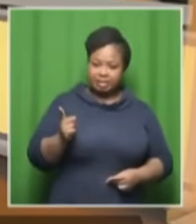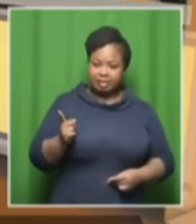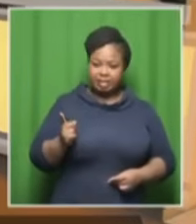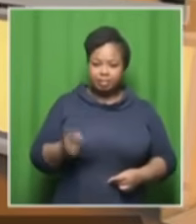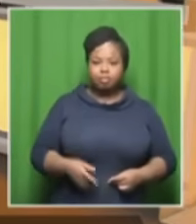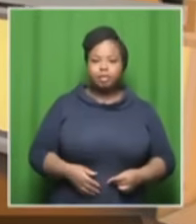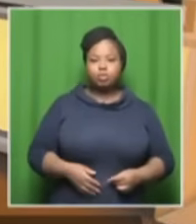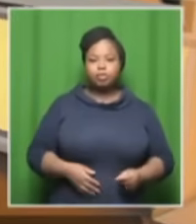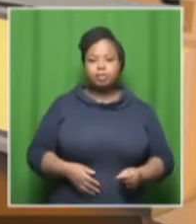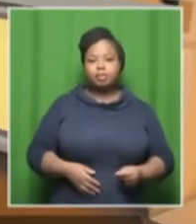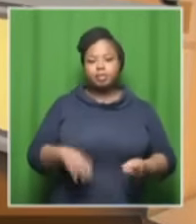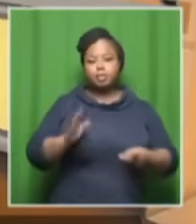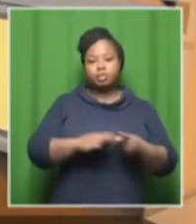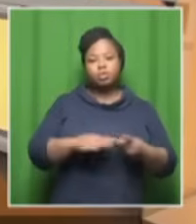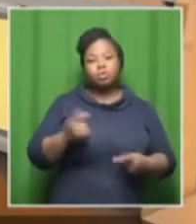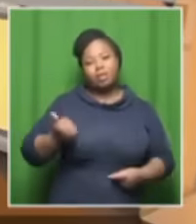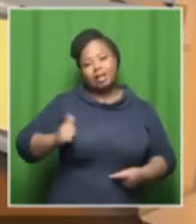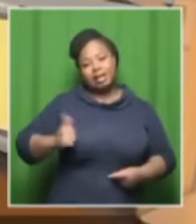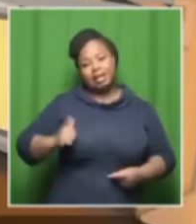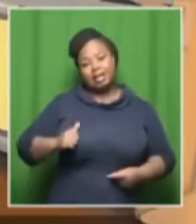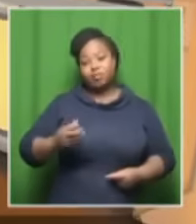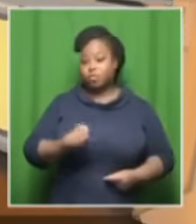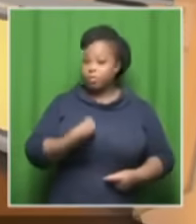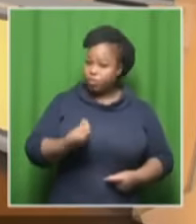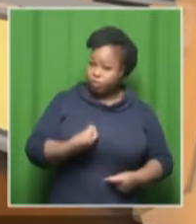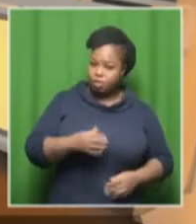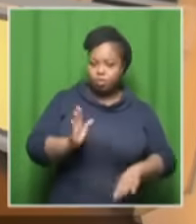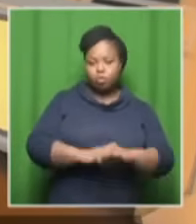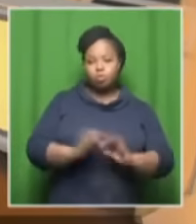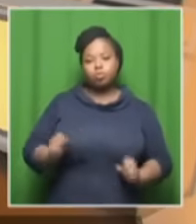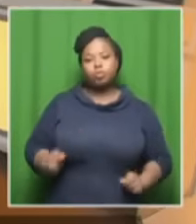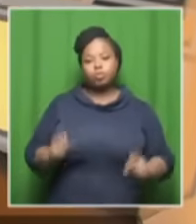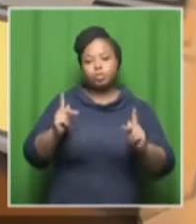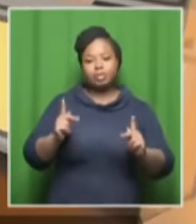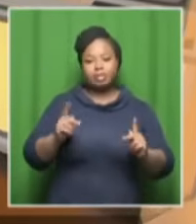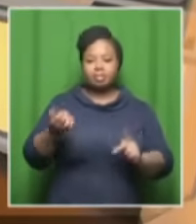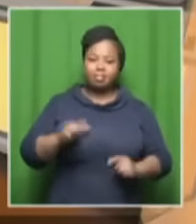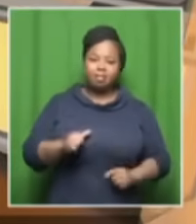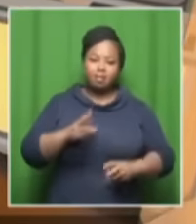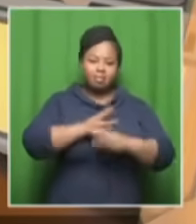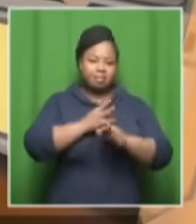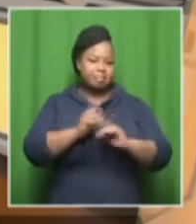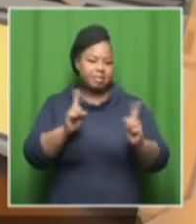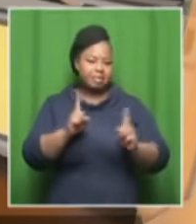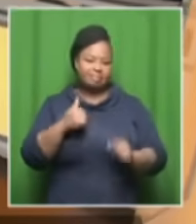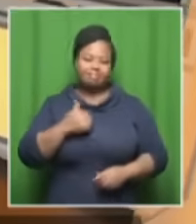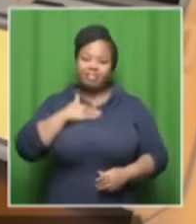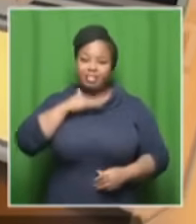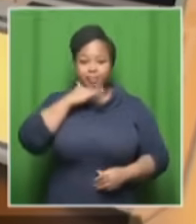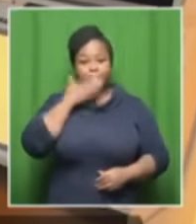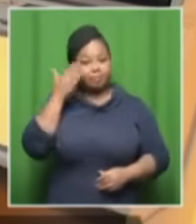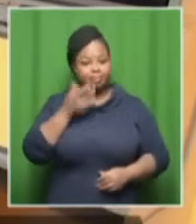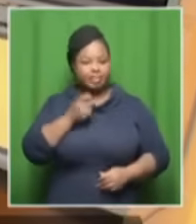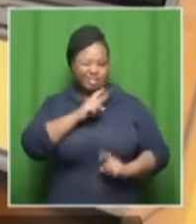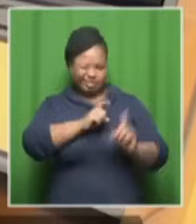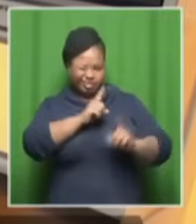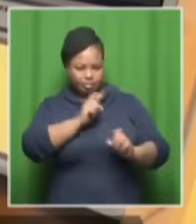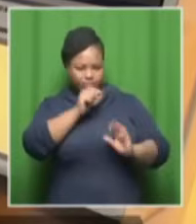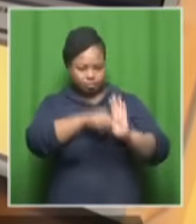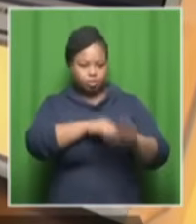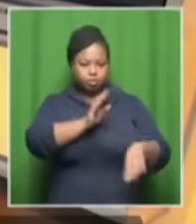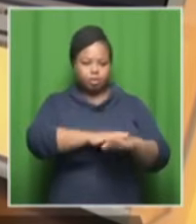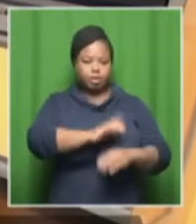as much as you're saying, we are privileged as the youth, more opportunities than our parents, but it's not enough. That's what I got from you, and I'm going to quiz you a